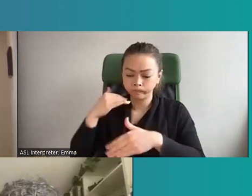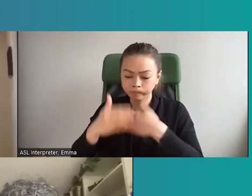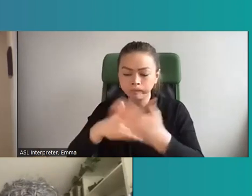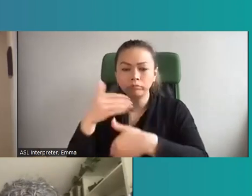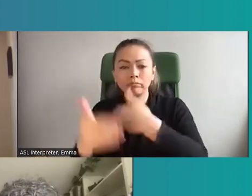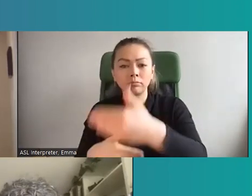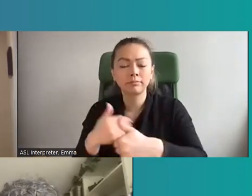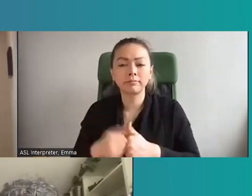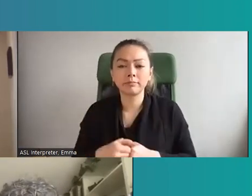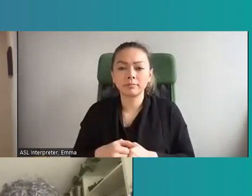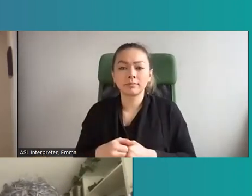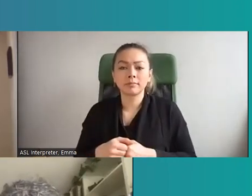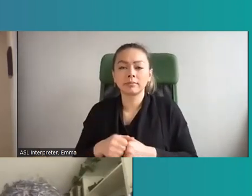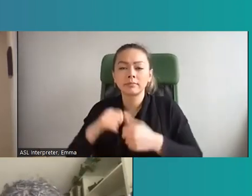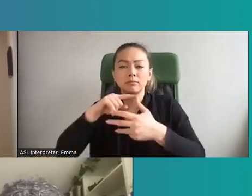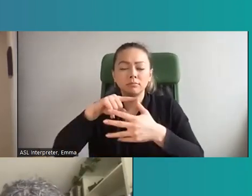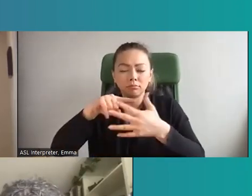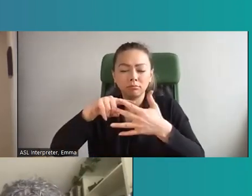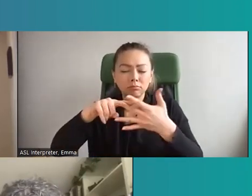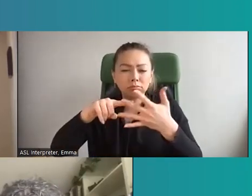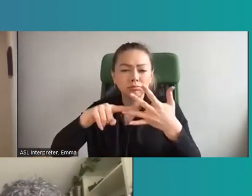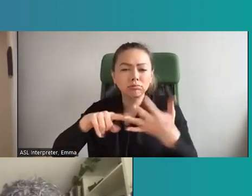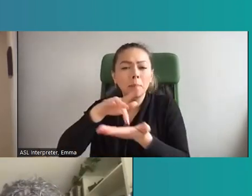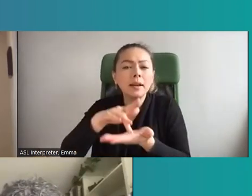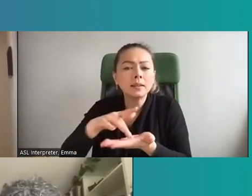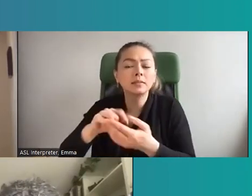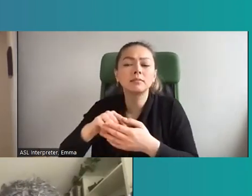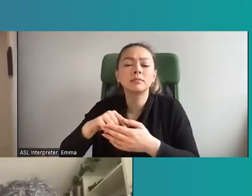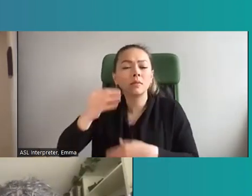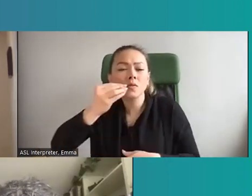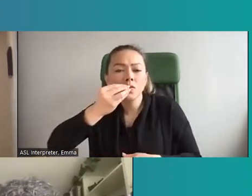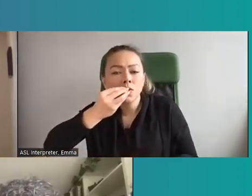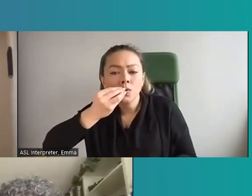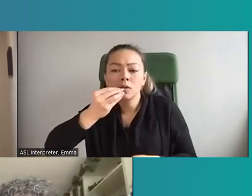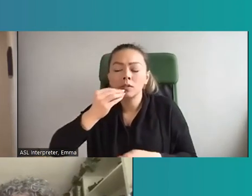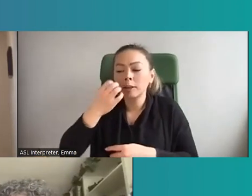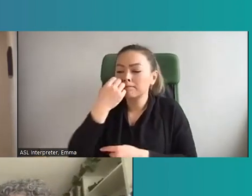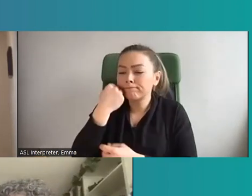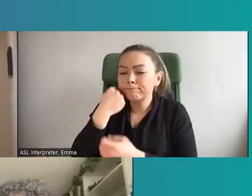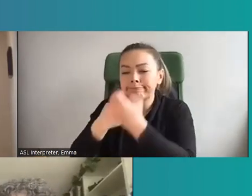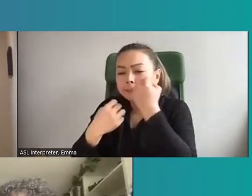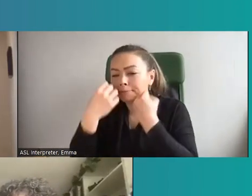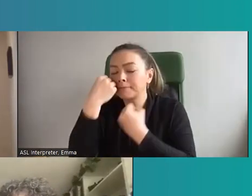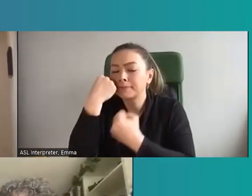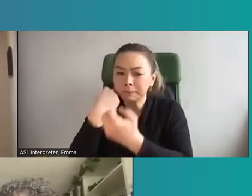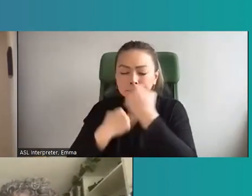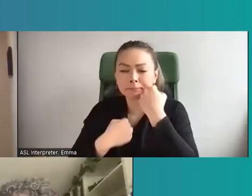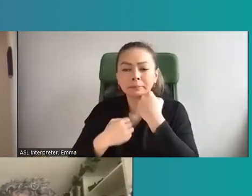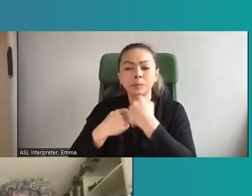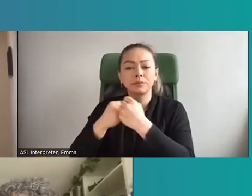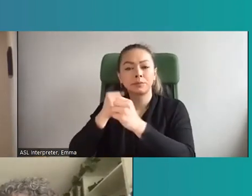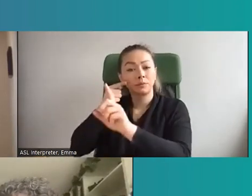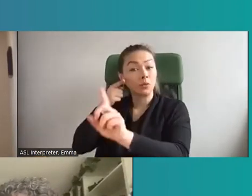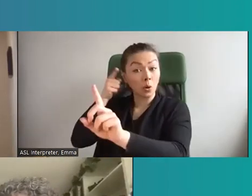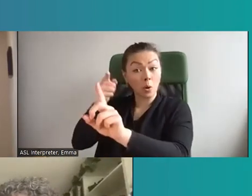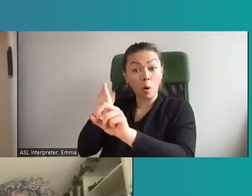medicines and the foods that we take into our body were meant to be an enhancement to our life. It fed